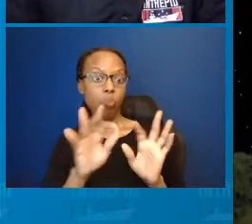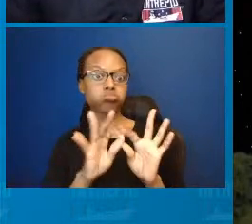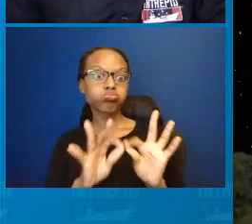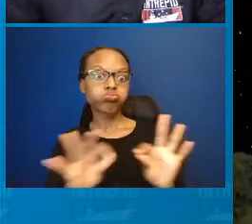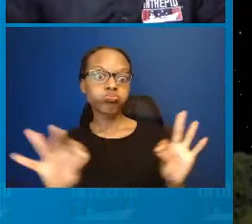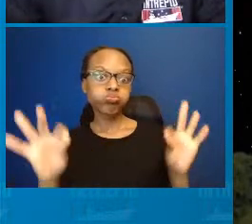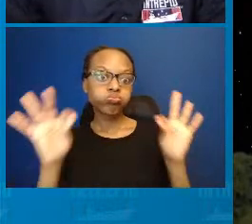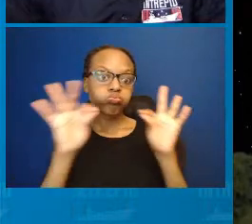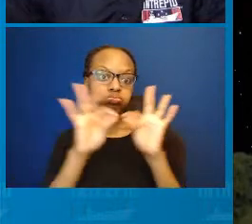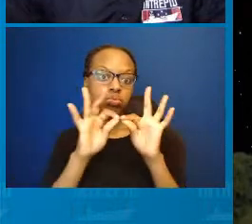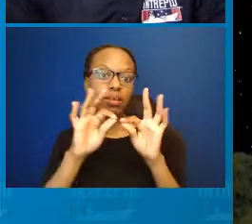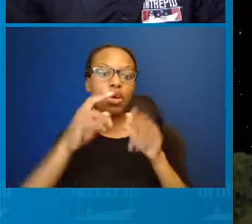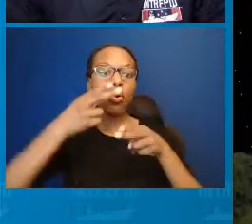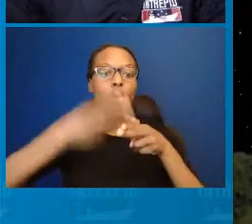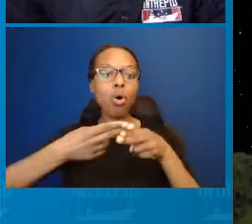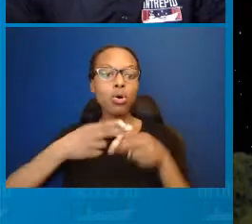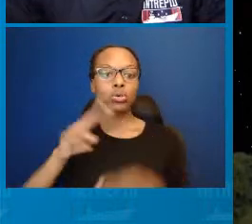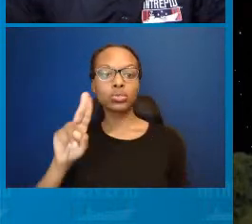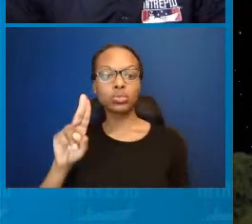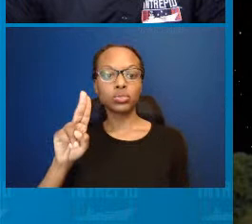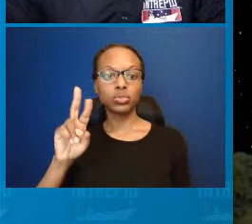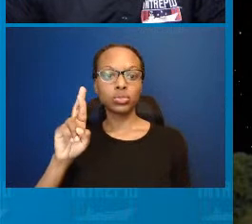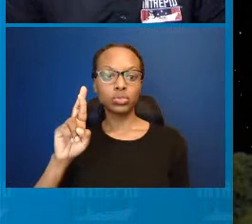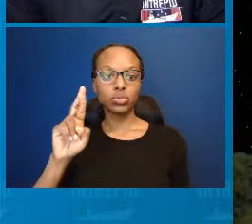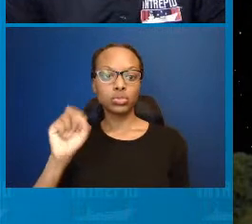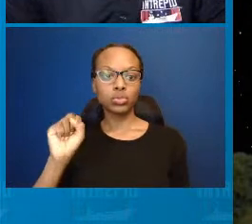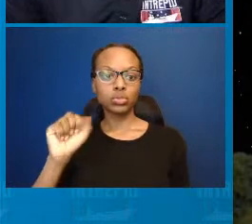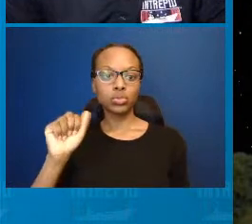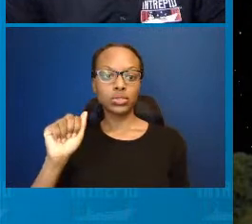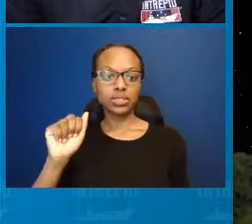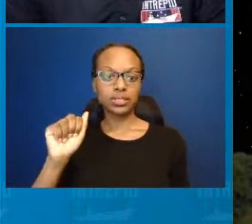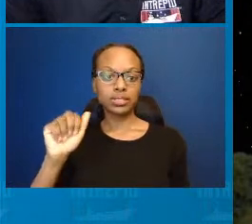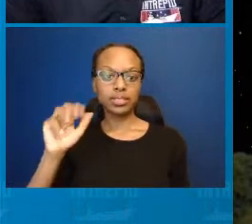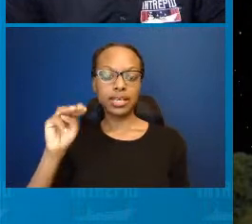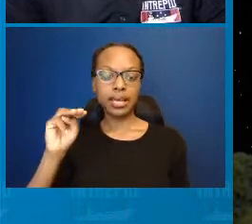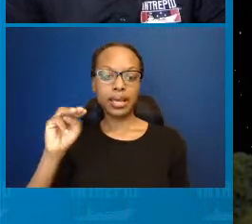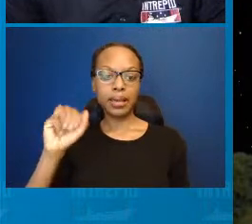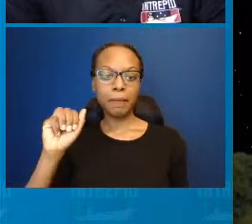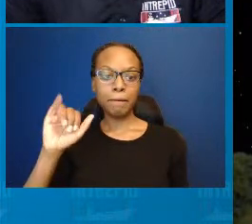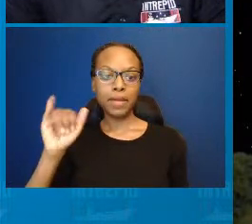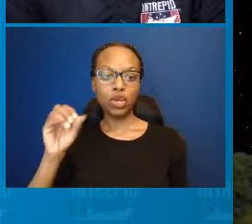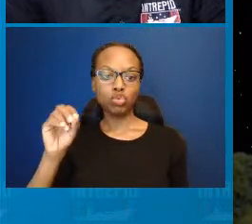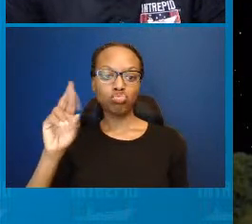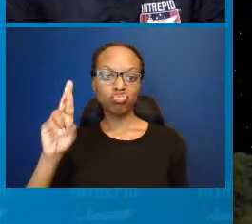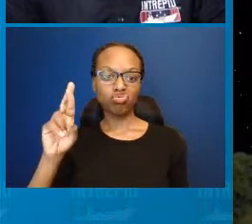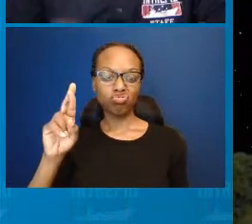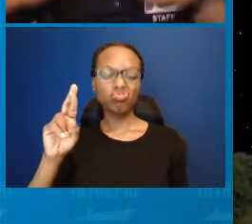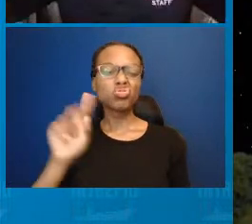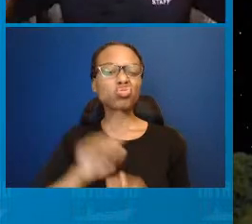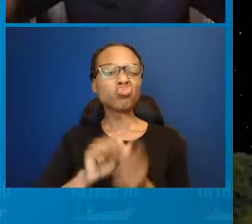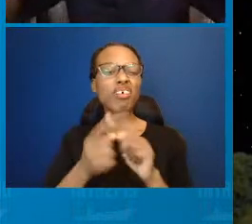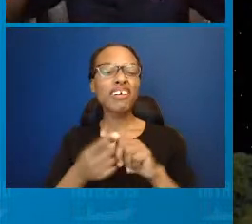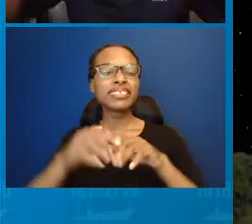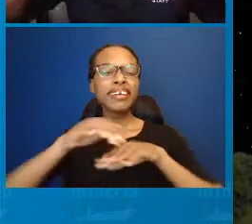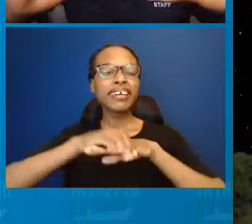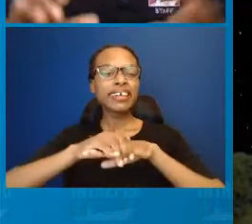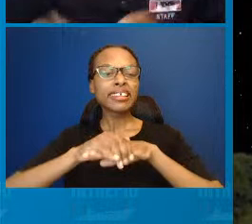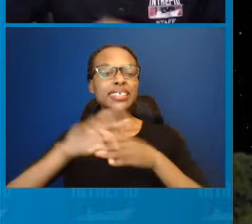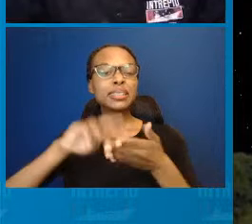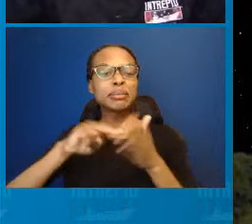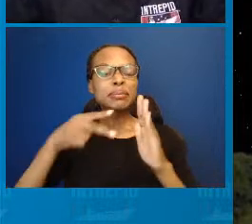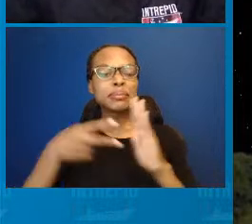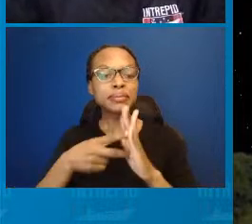called Ursa Major, right? And that translates to the Great Bear. Now, in the Great